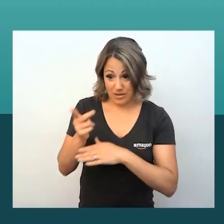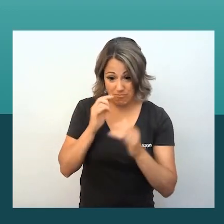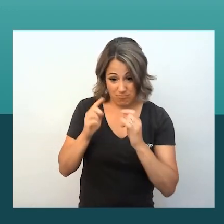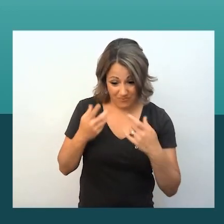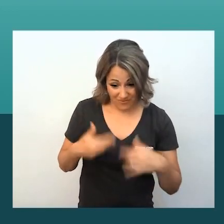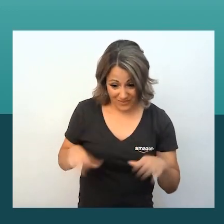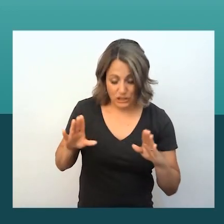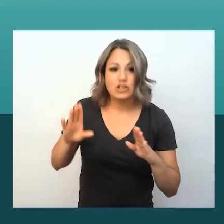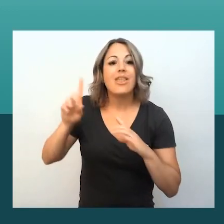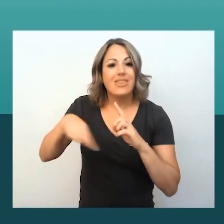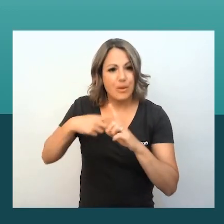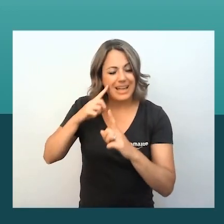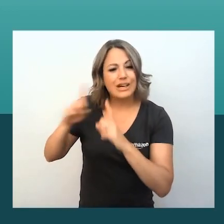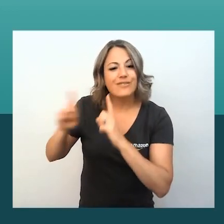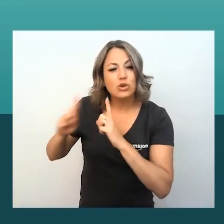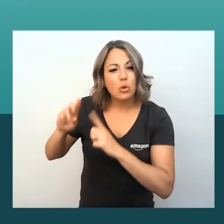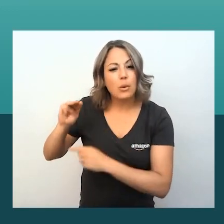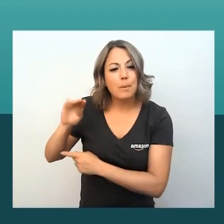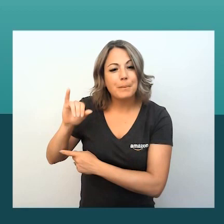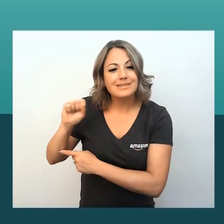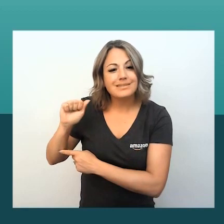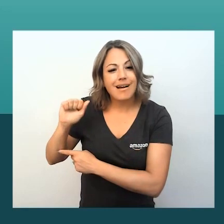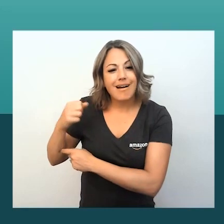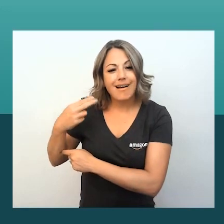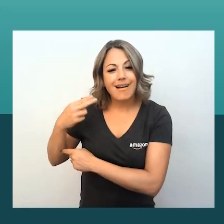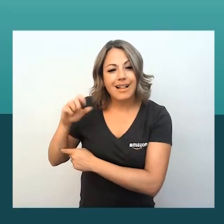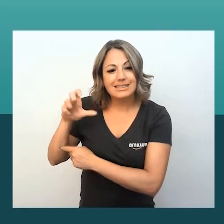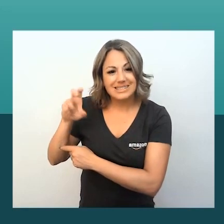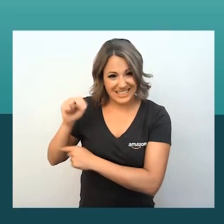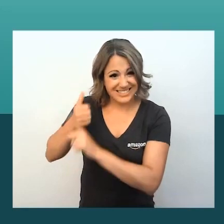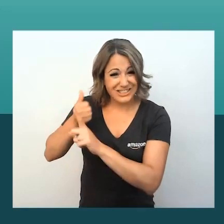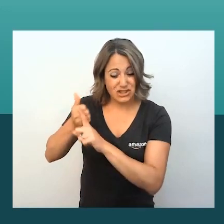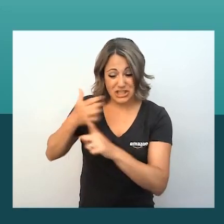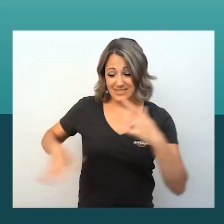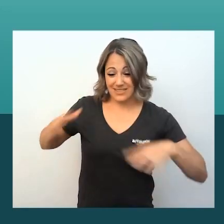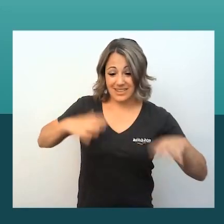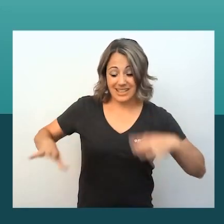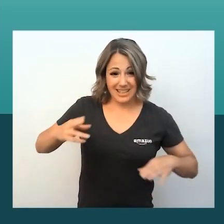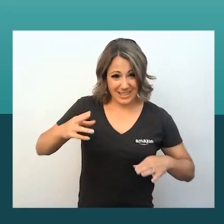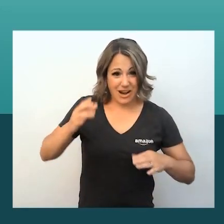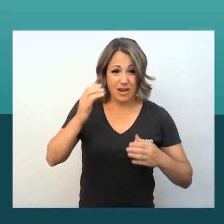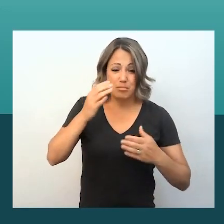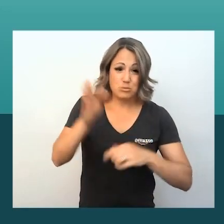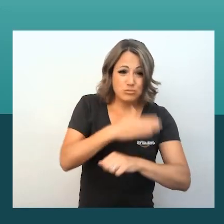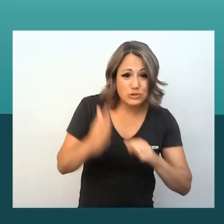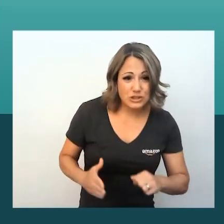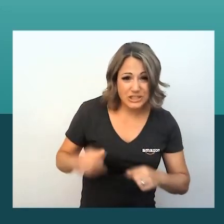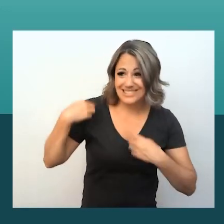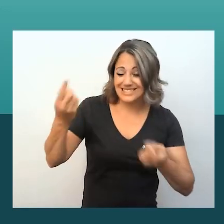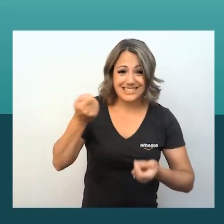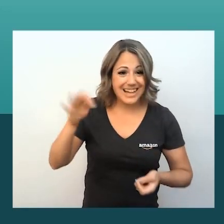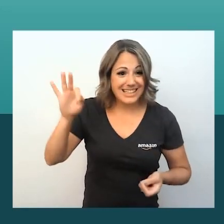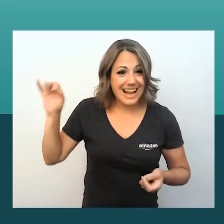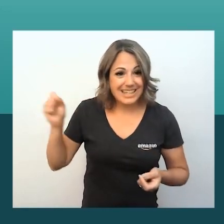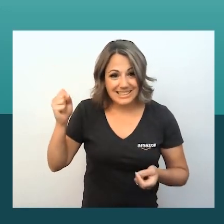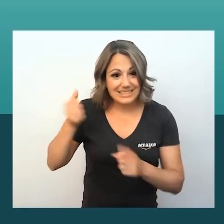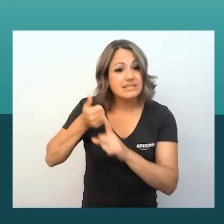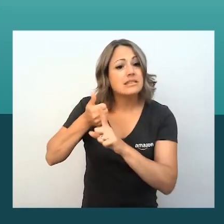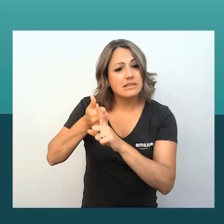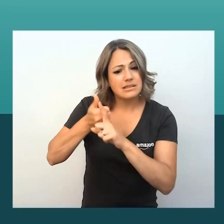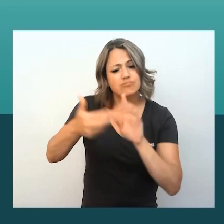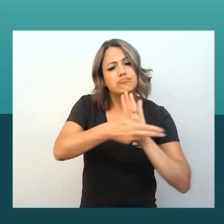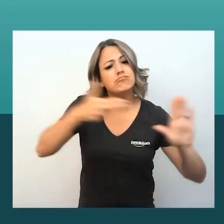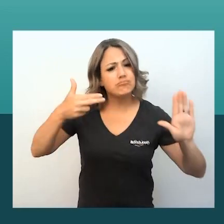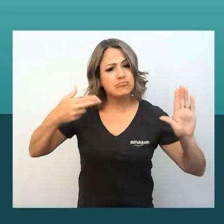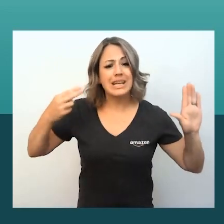Peck, Director of Business Technology, followed by a conversation with fashion industry pioneer, Misha Hilton. She has styled hip-hop